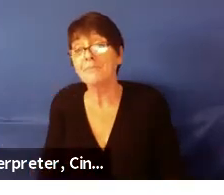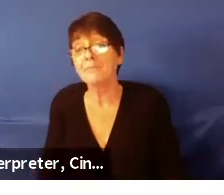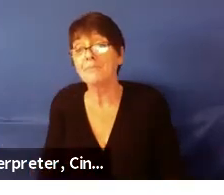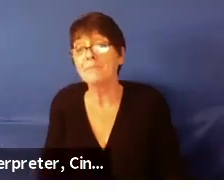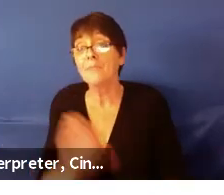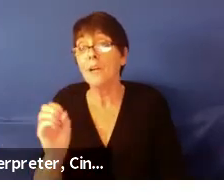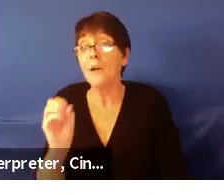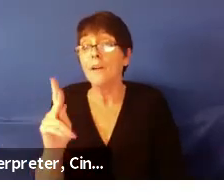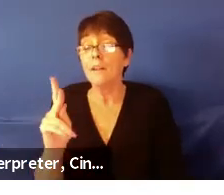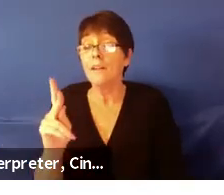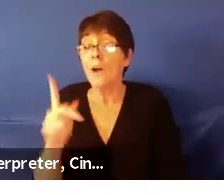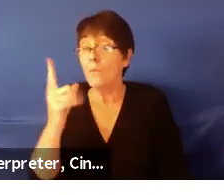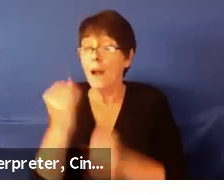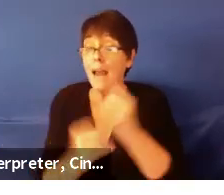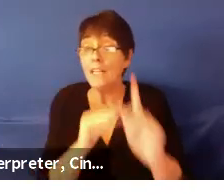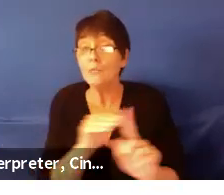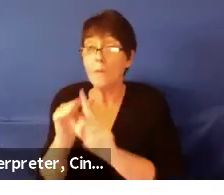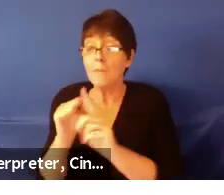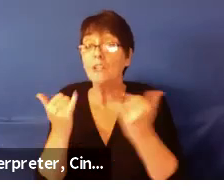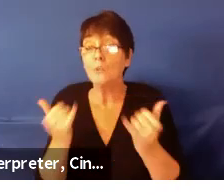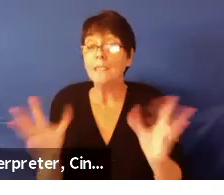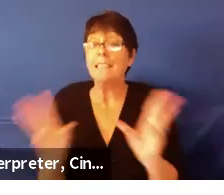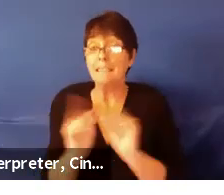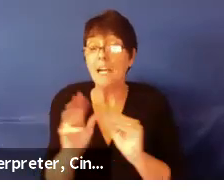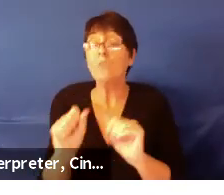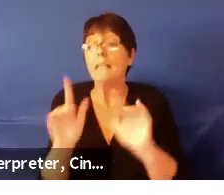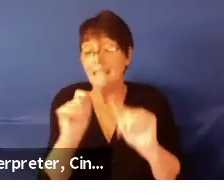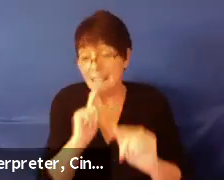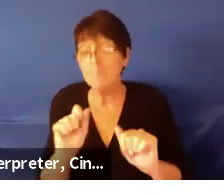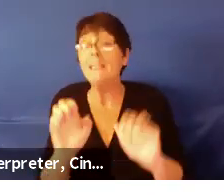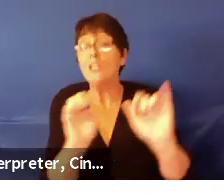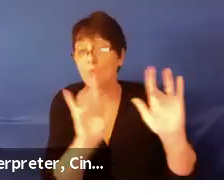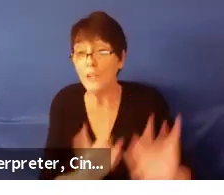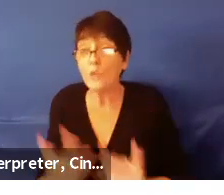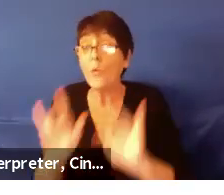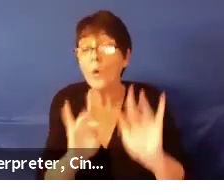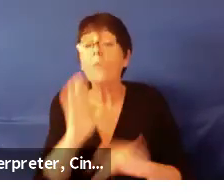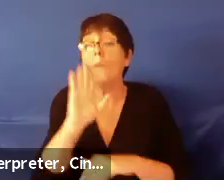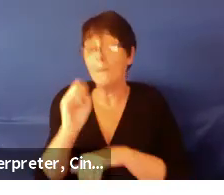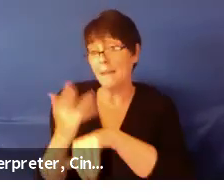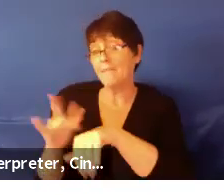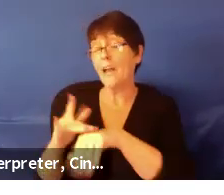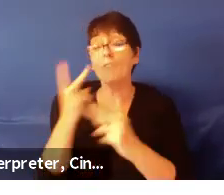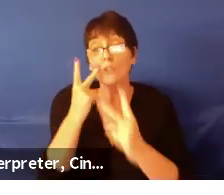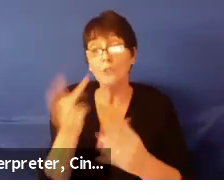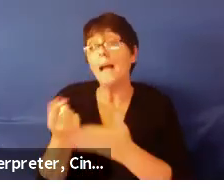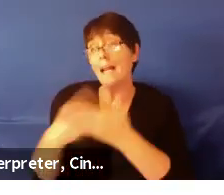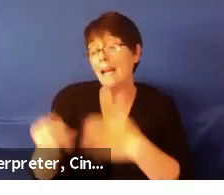Okay, and one last reminder, of course, that today's session is being recorded, and it will be available for viewing next week